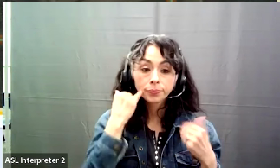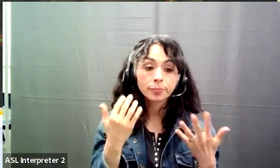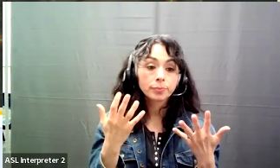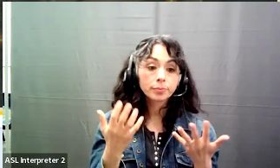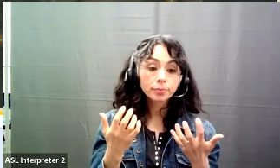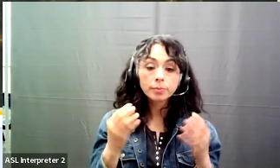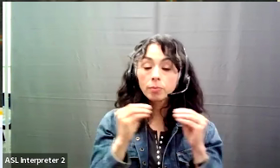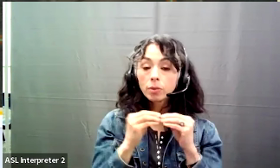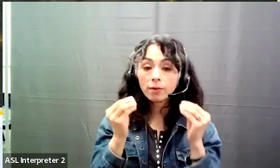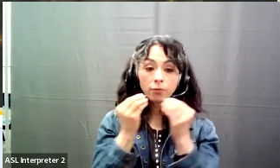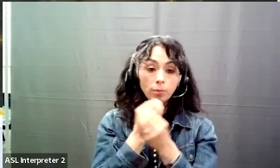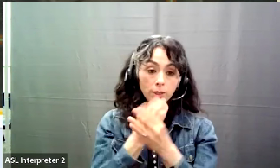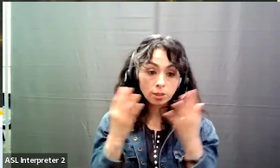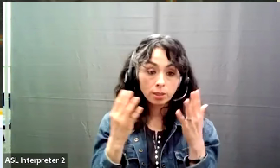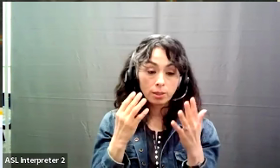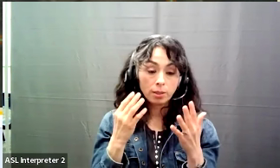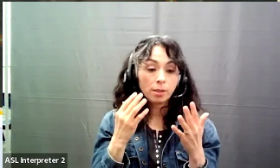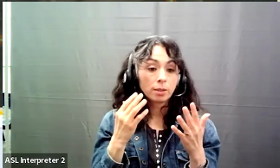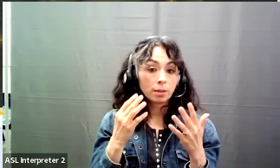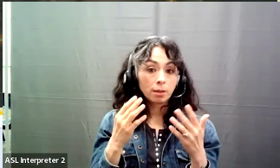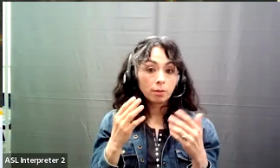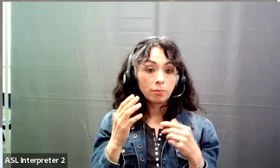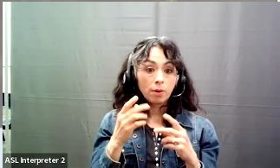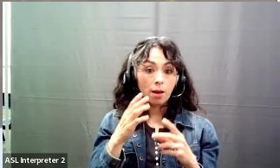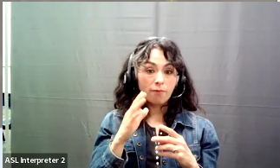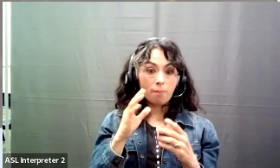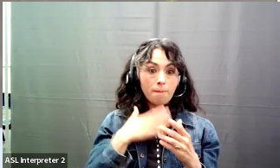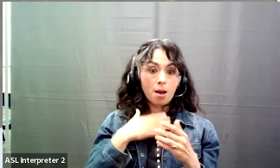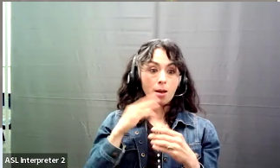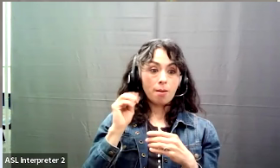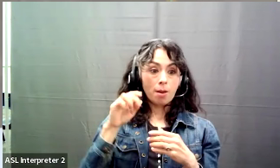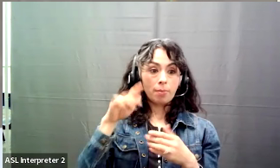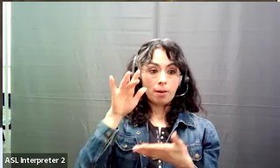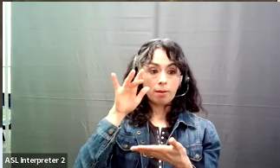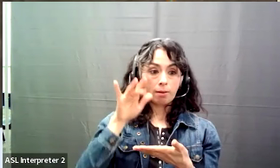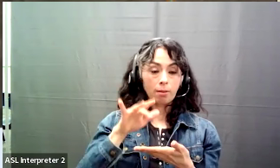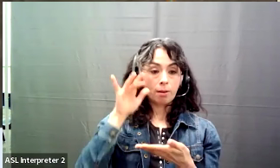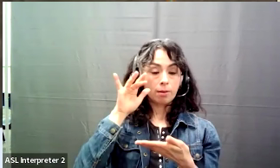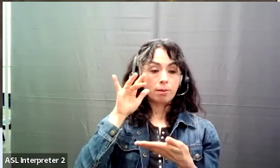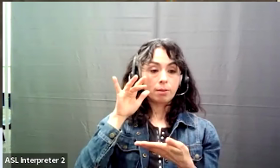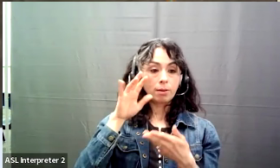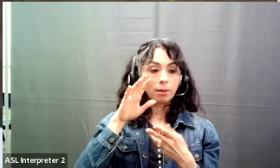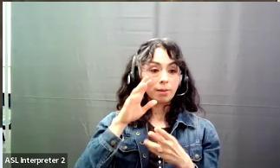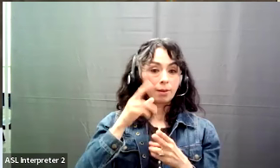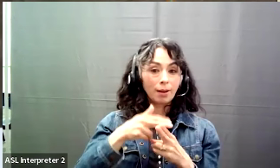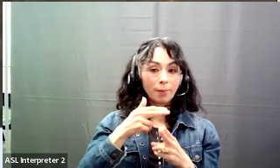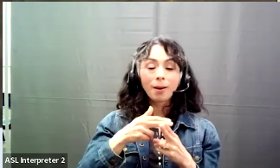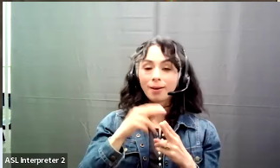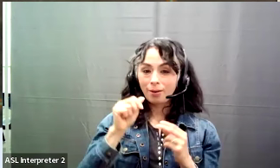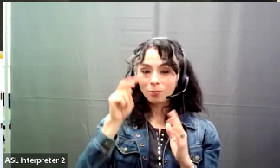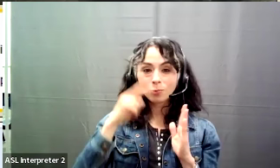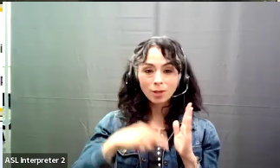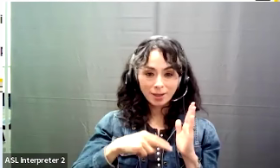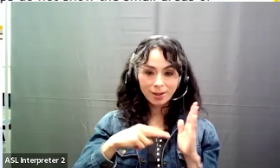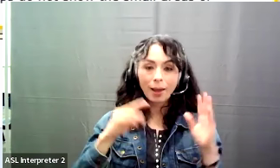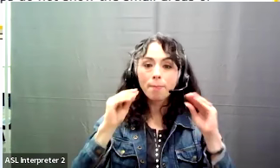find more information of one map unit, I have to just click on the name and I can read and find